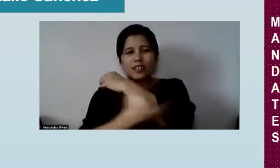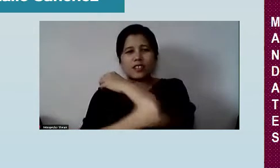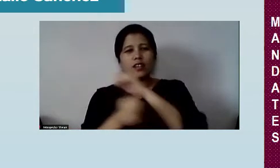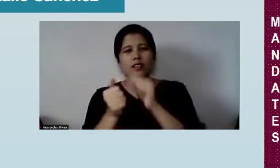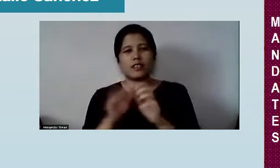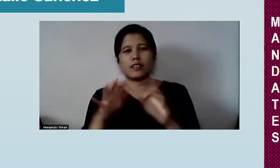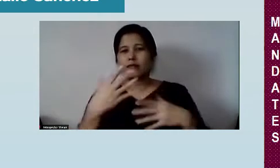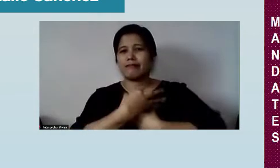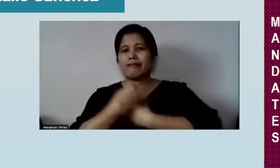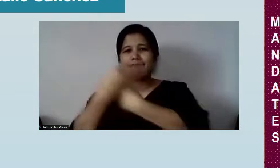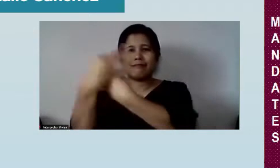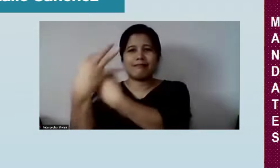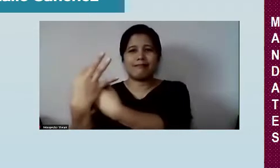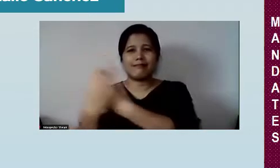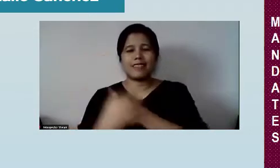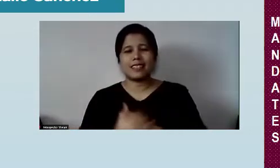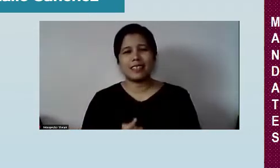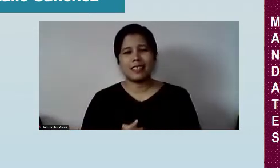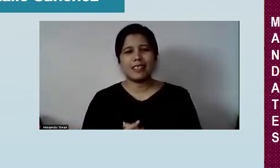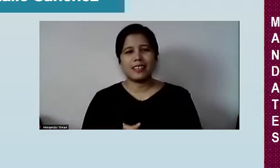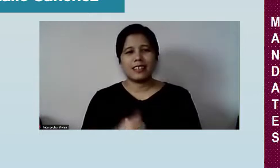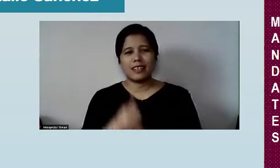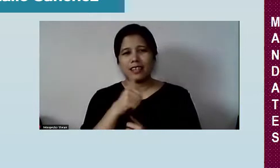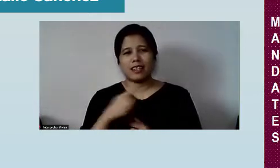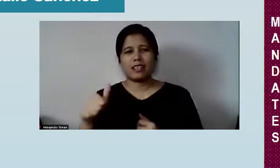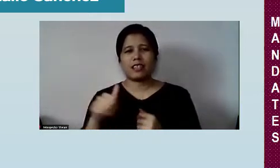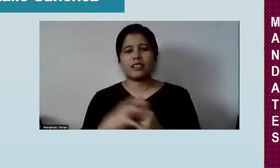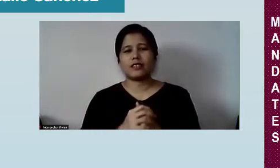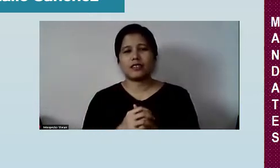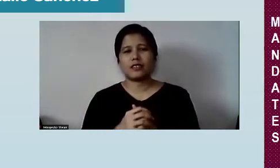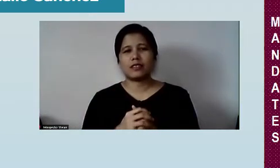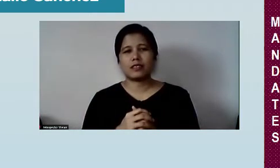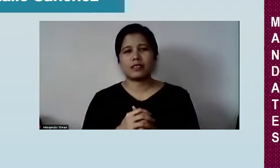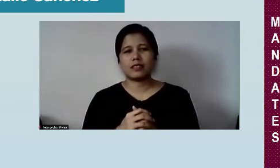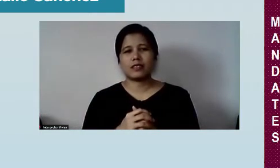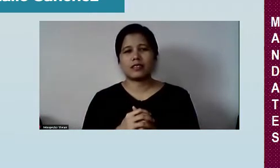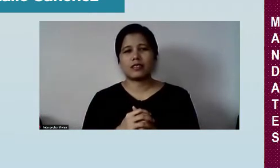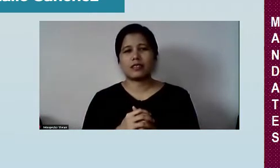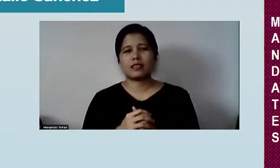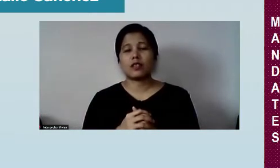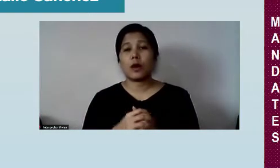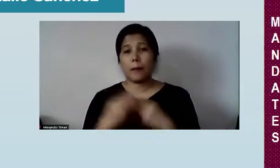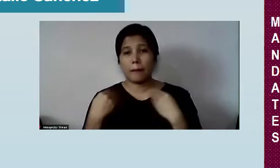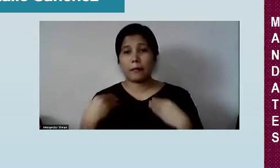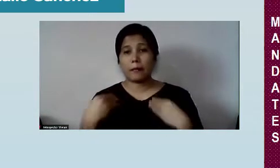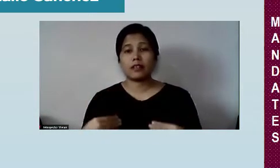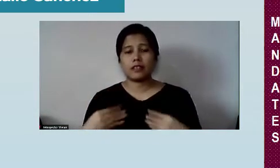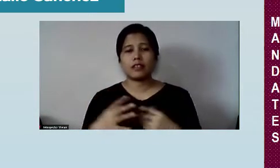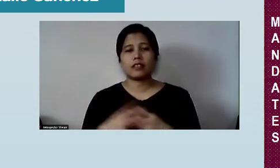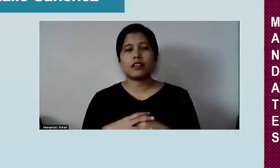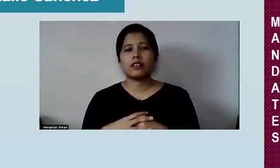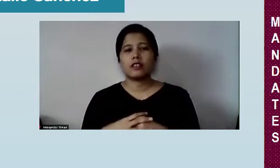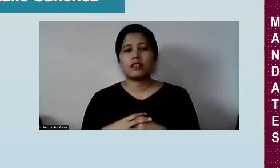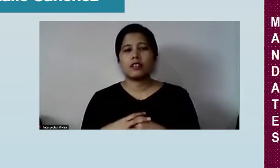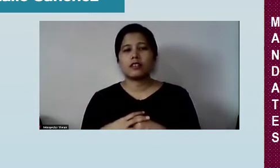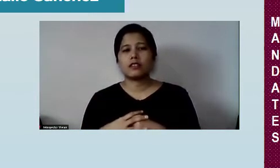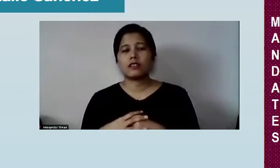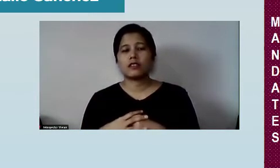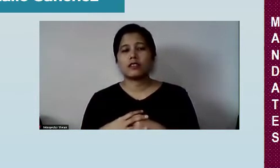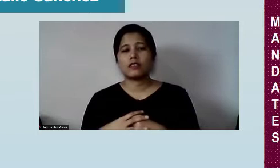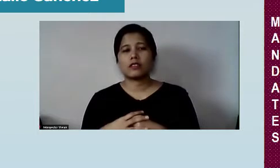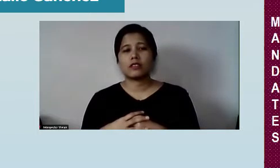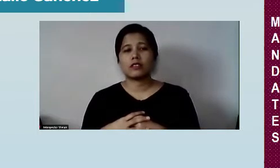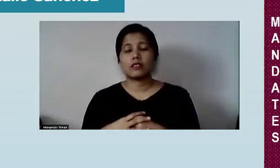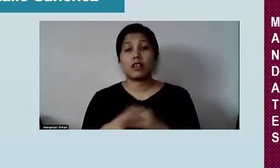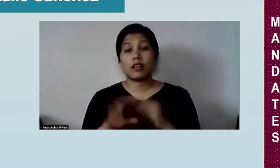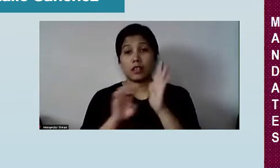ipapadakit natin in any judicial or quasi-judicial body ang violation nitong foreigner na to. Kasi kung